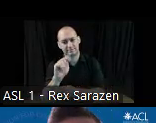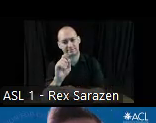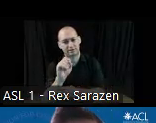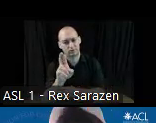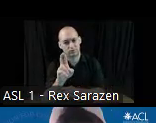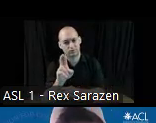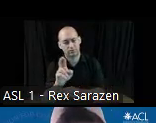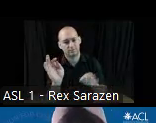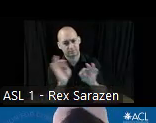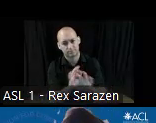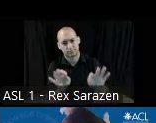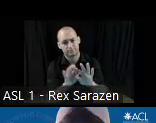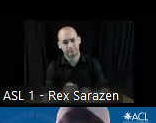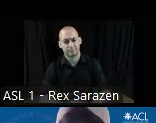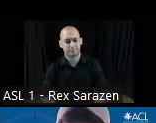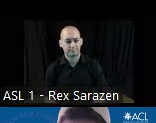slide.